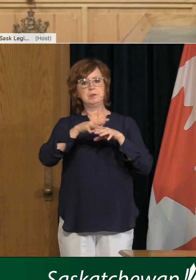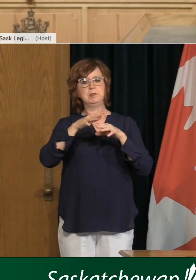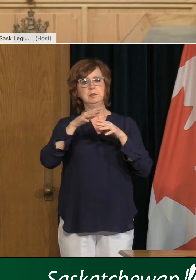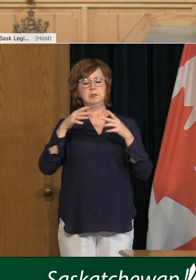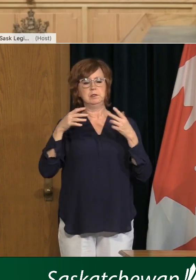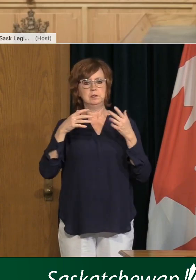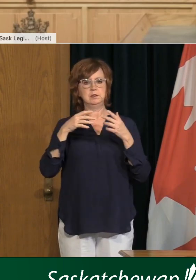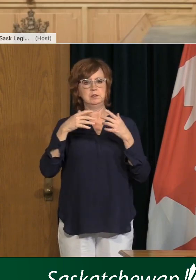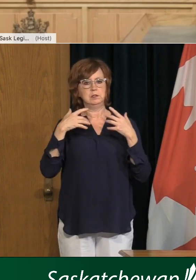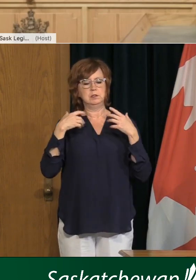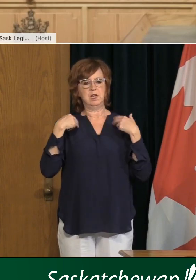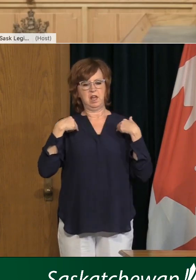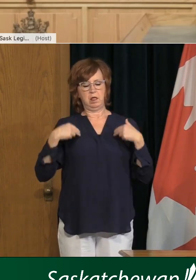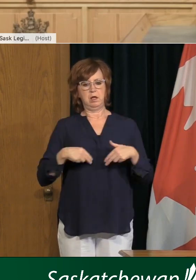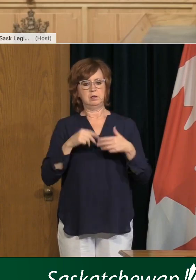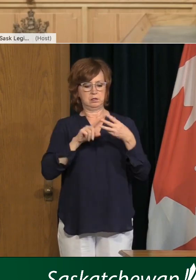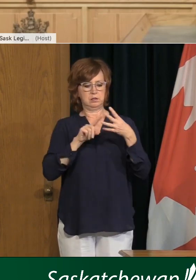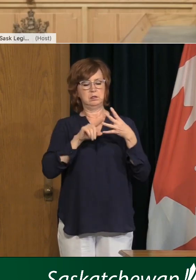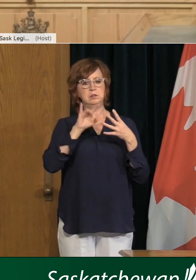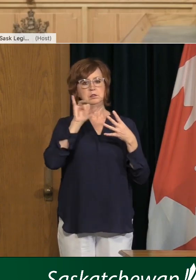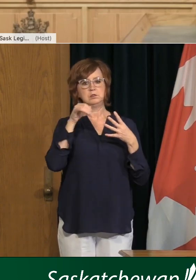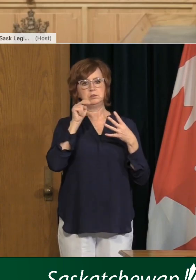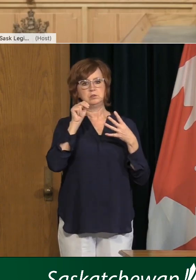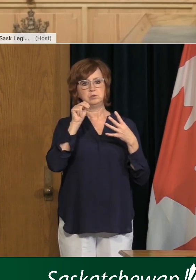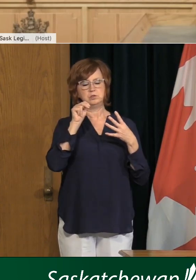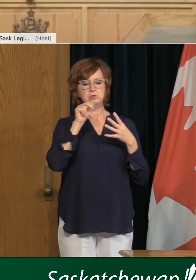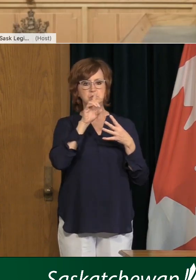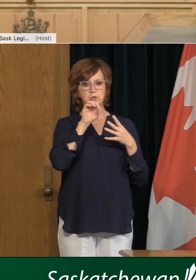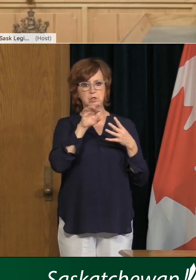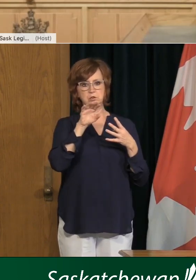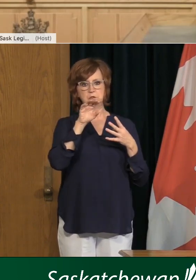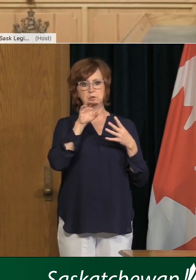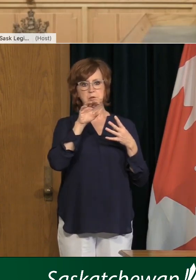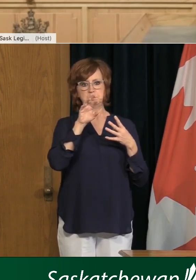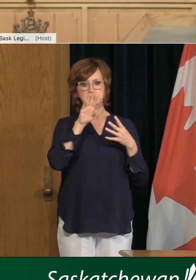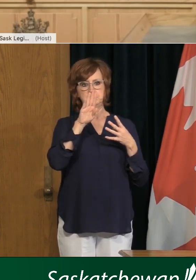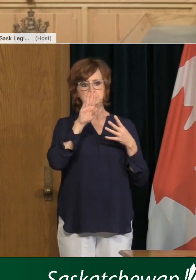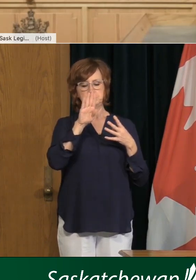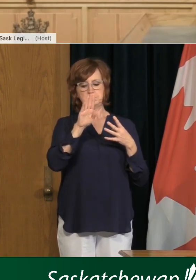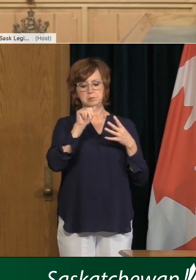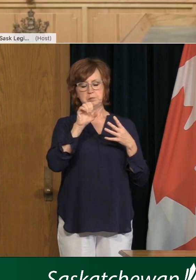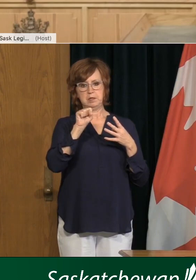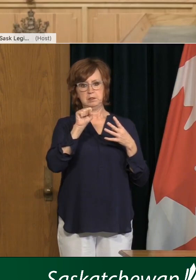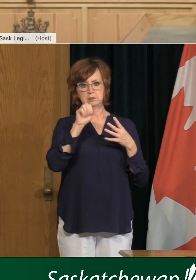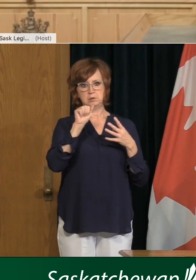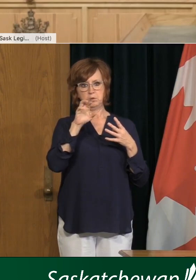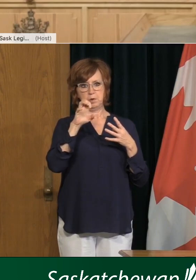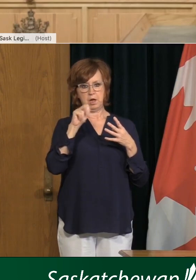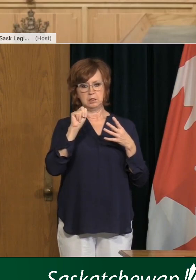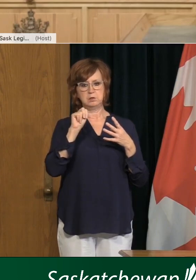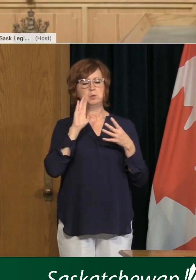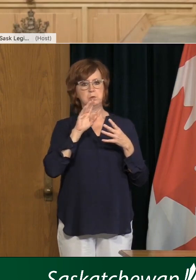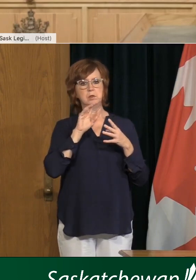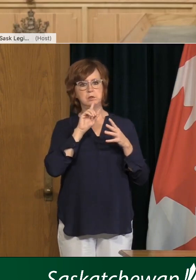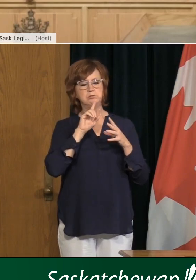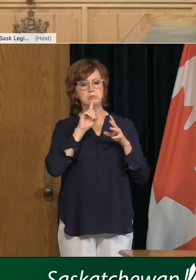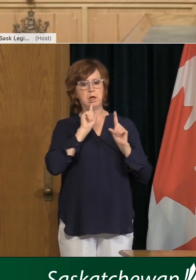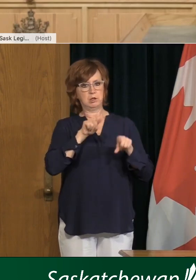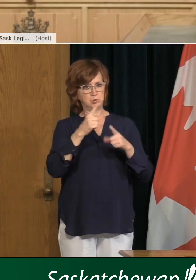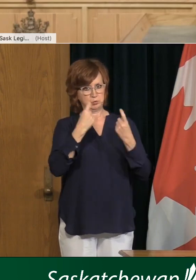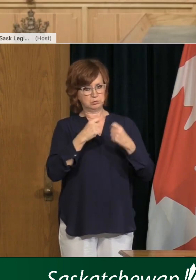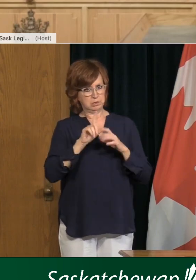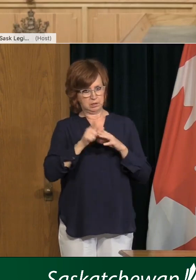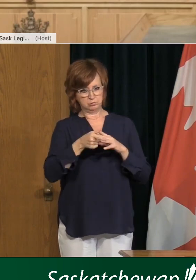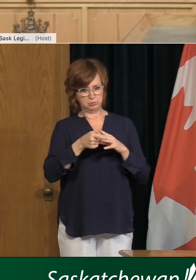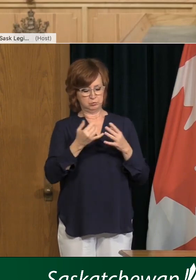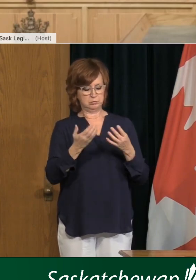Jenny Basran, our Senior Medical Information Officer, who will be available in the Q&A section of the presentation. Before we get into the heart